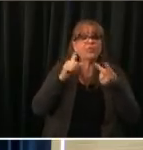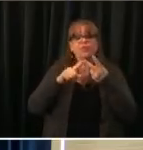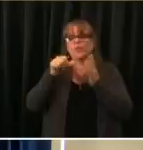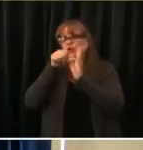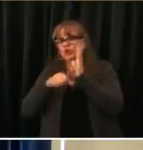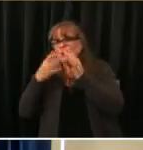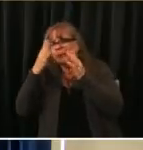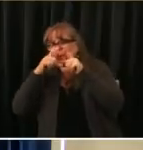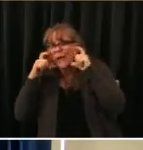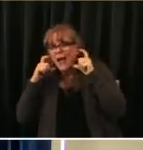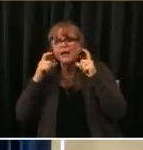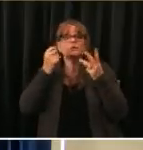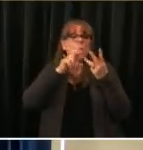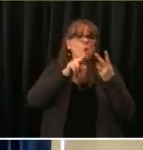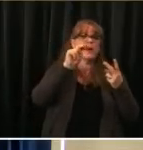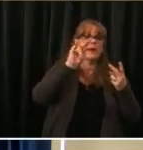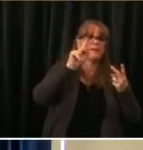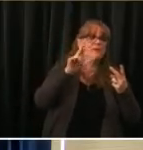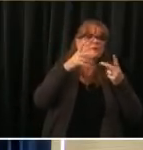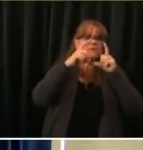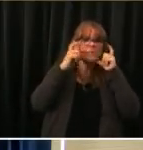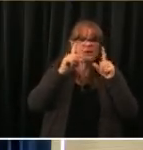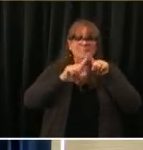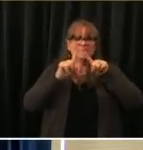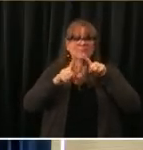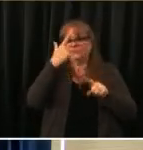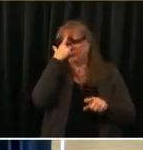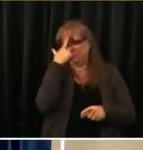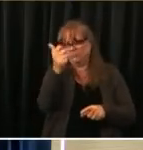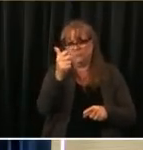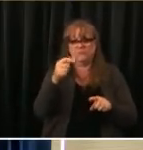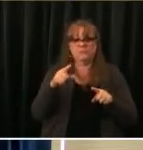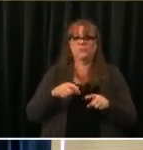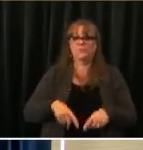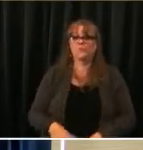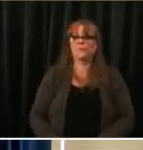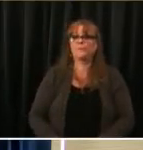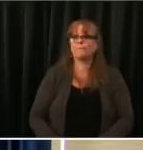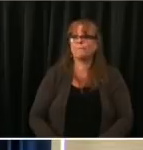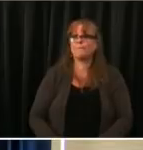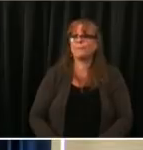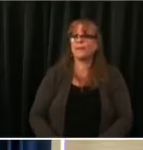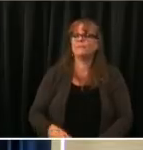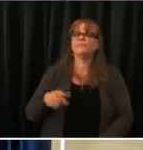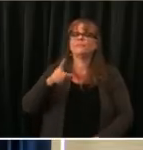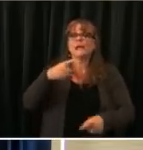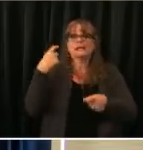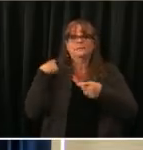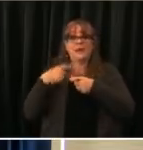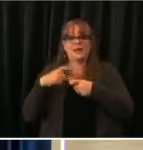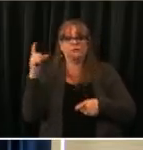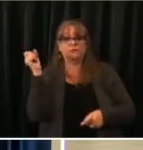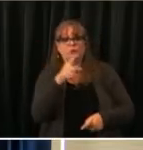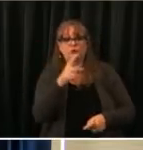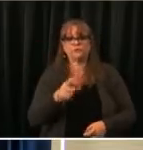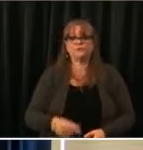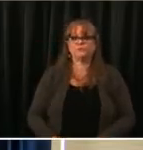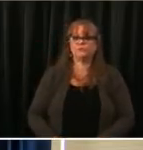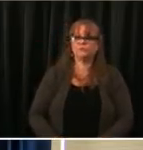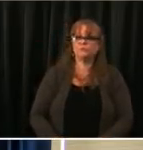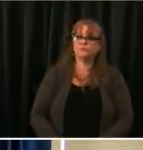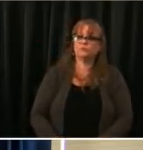Thanks. Hello, Governor. Jesús Carrasquel from Noticias Univisión Colorado. Gobernador, en español, ¿puede darnos una actualización de los importantes anuncios